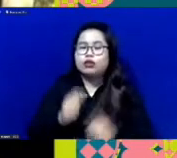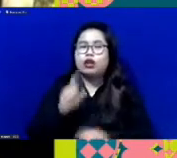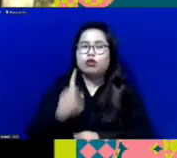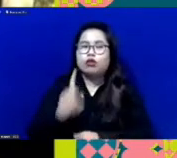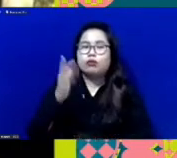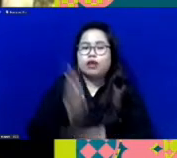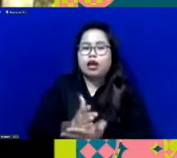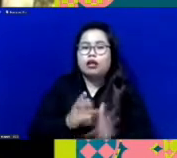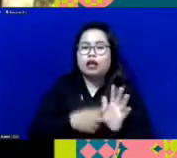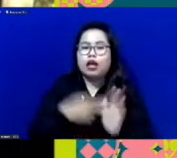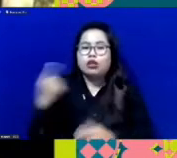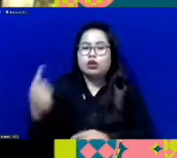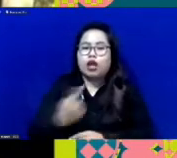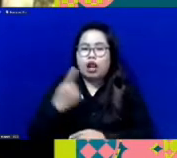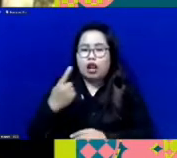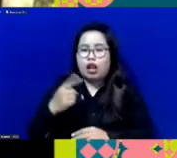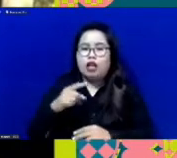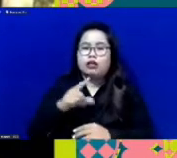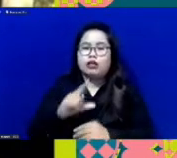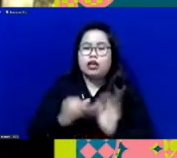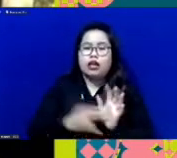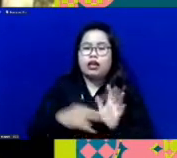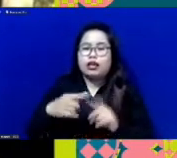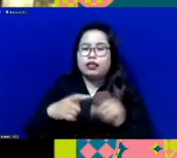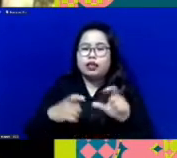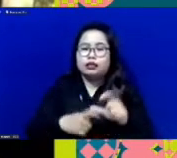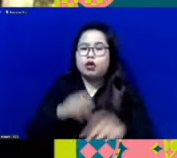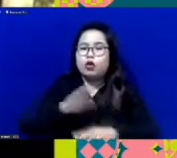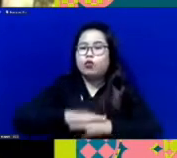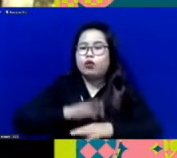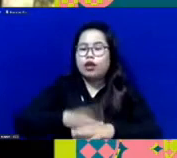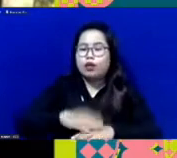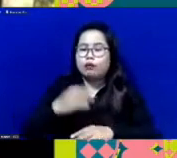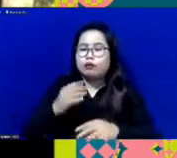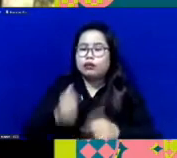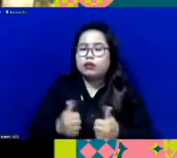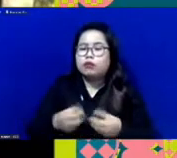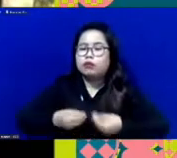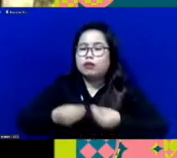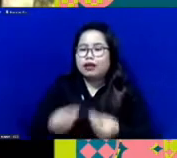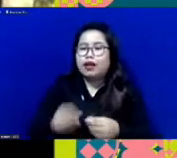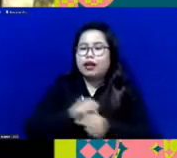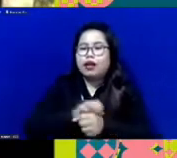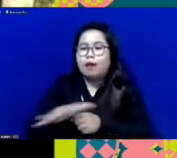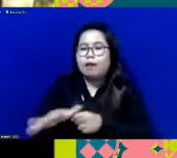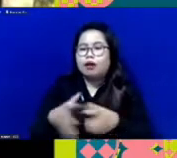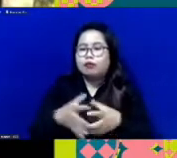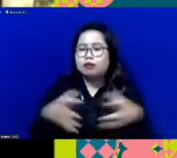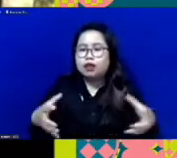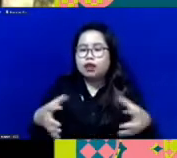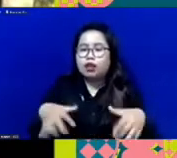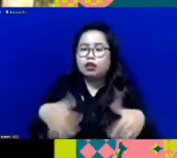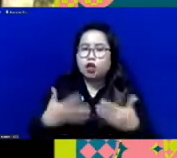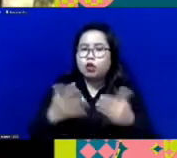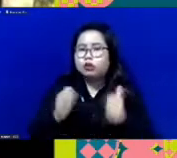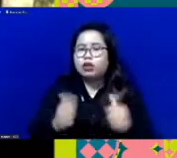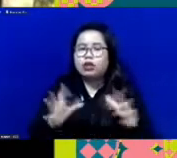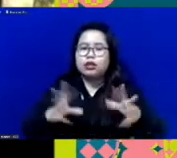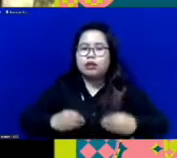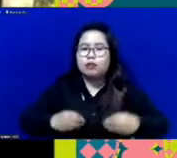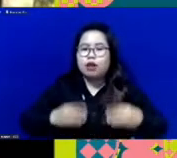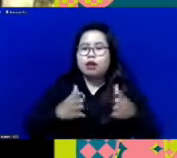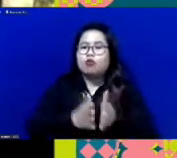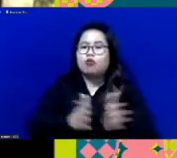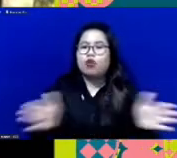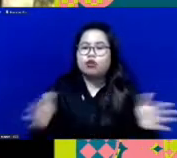more profound impact and more profound acceptance by different community leaders, whether they are from the private